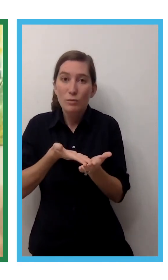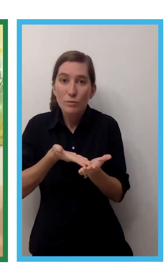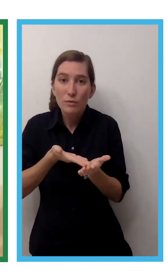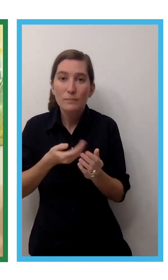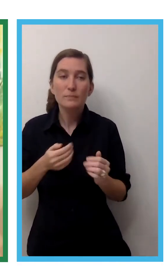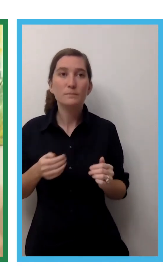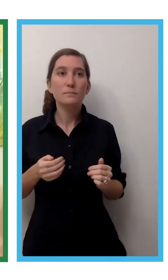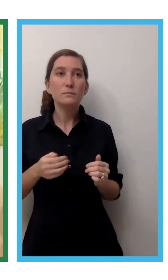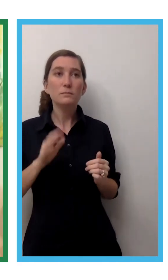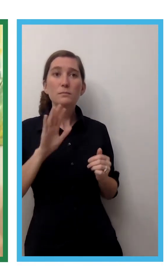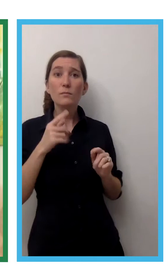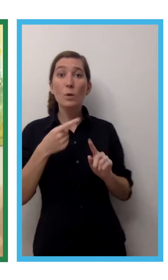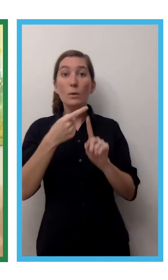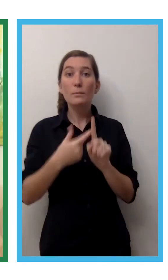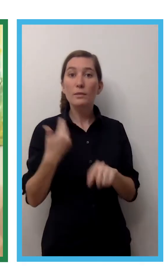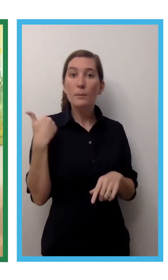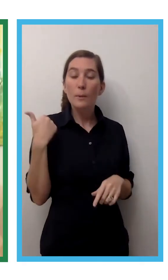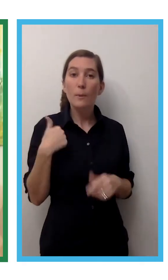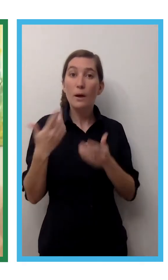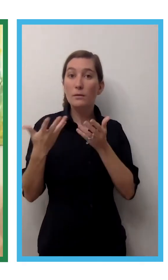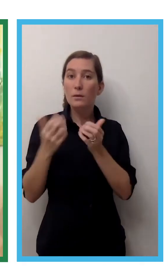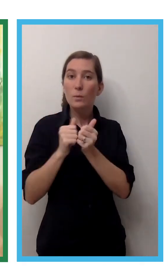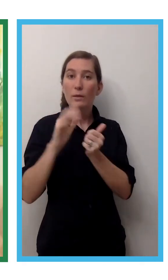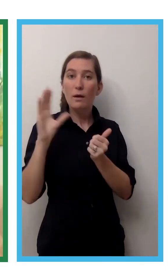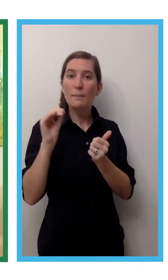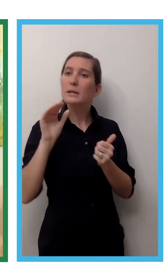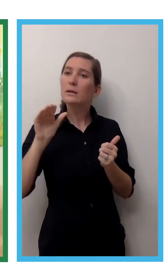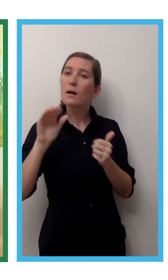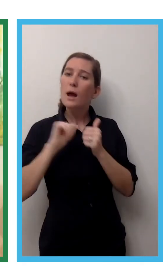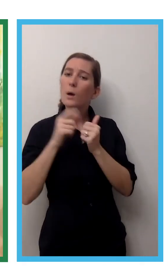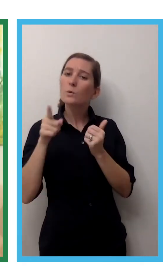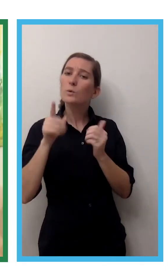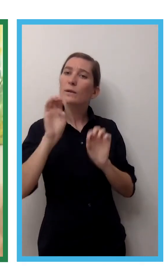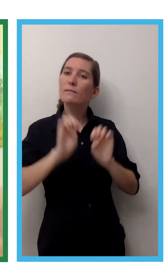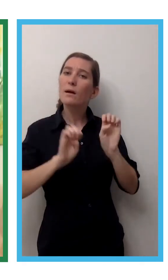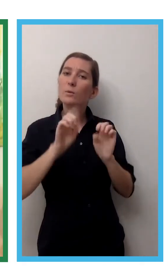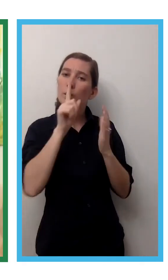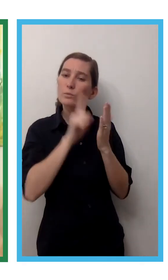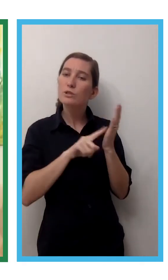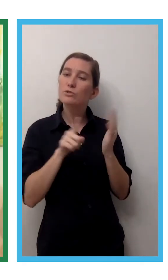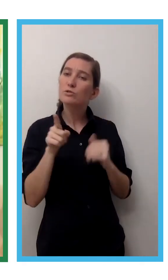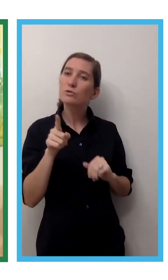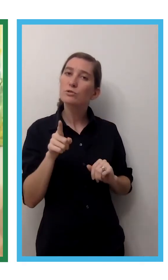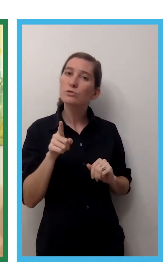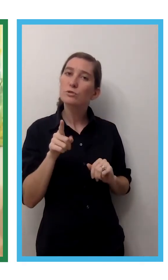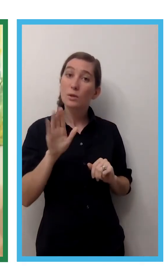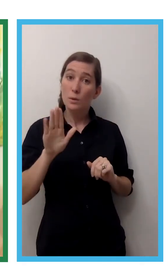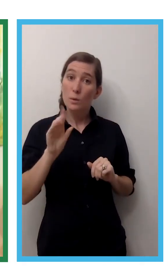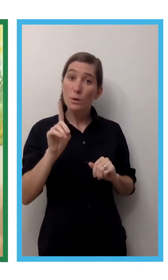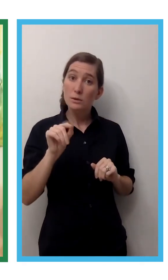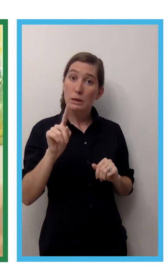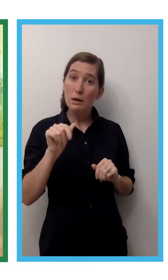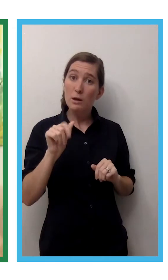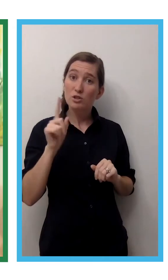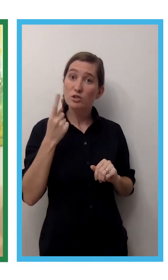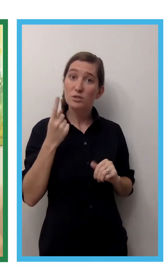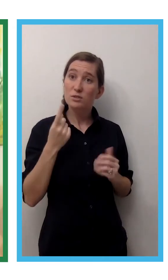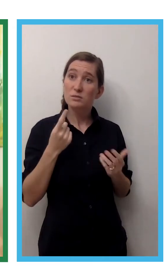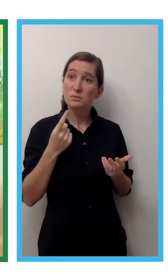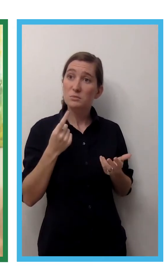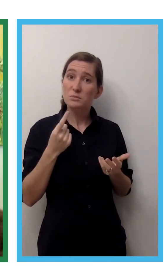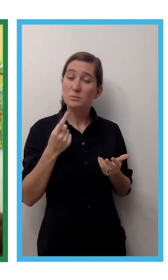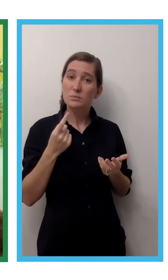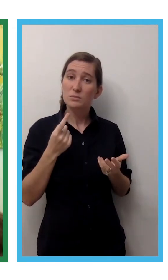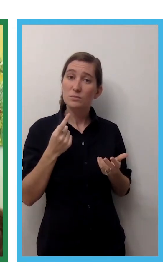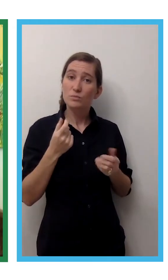research? So, is it just data that's being spewed from someplace, or how does it come about, and how do you